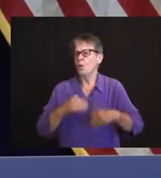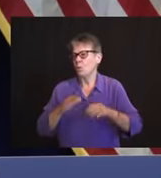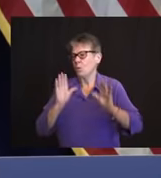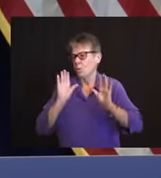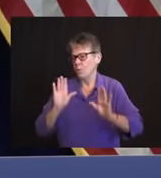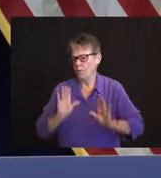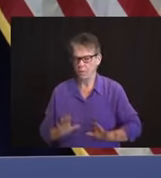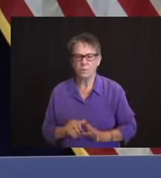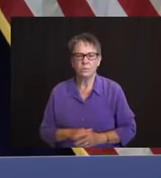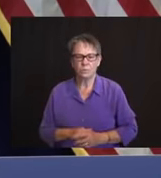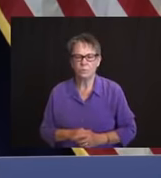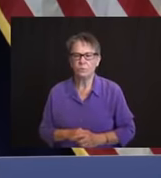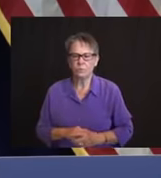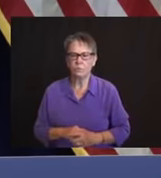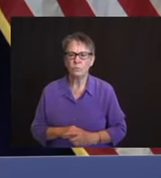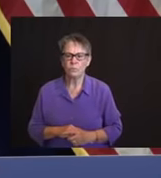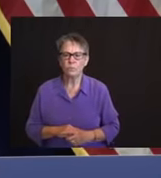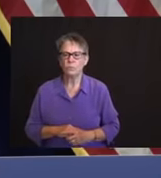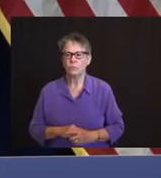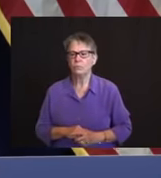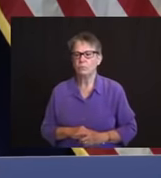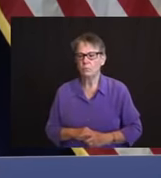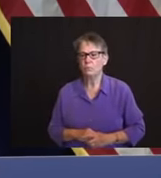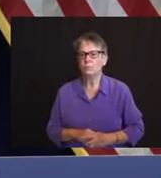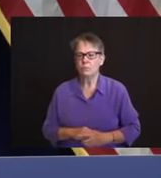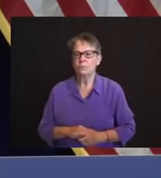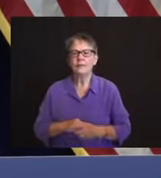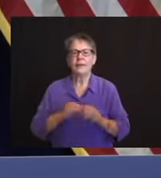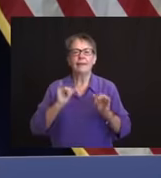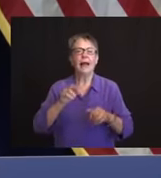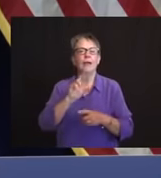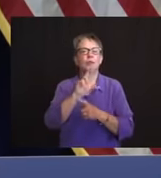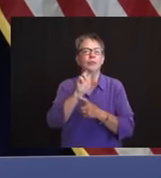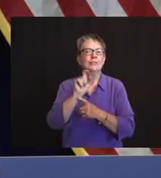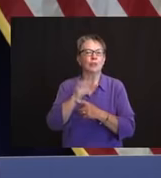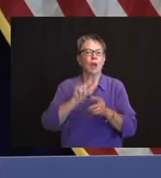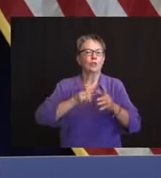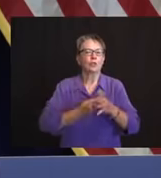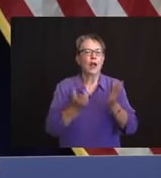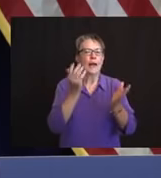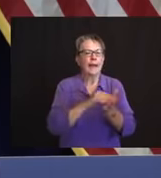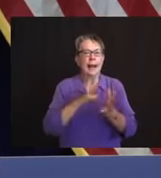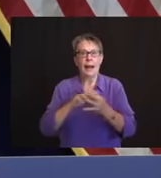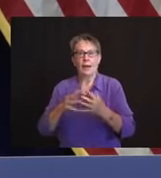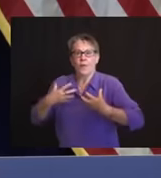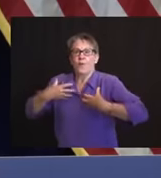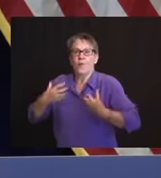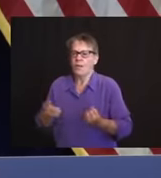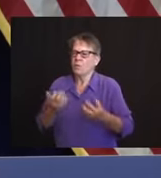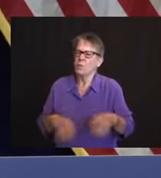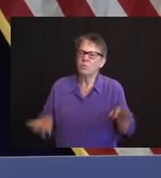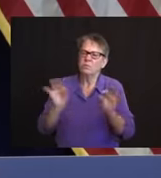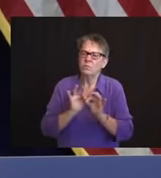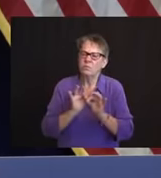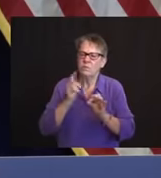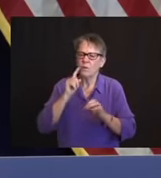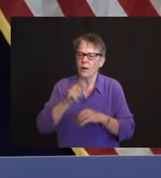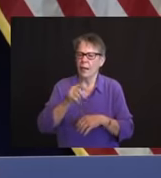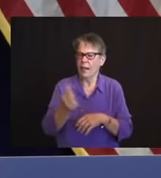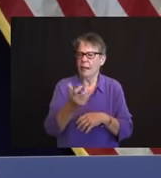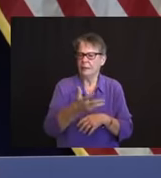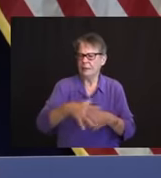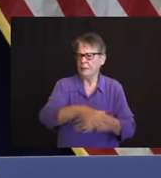recovery. And because of this collaborative strategy and the fact that it has proven to be an effective one, we believe